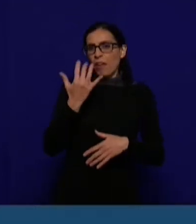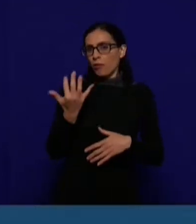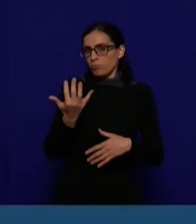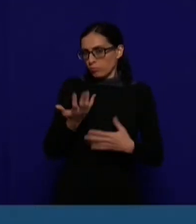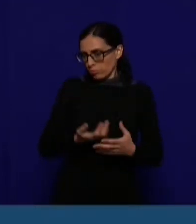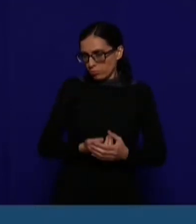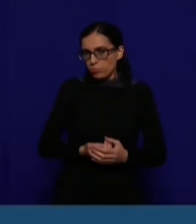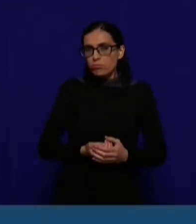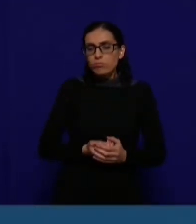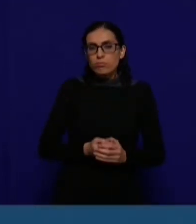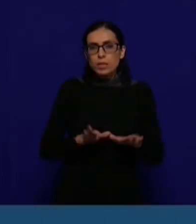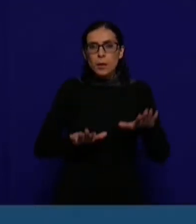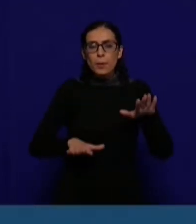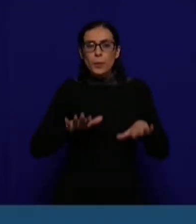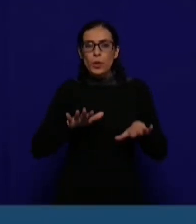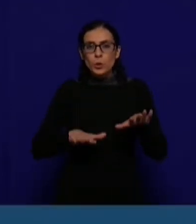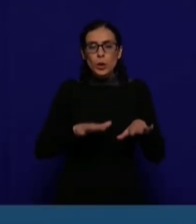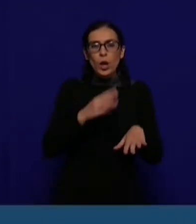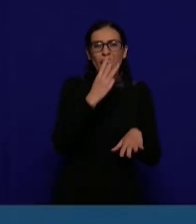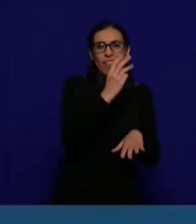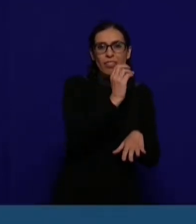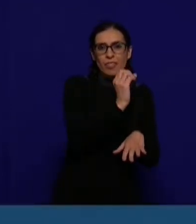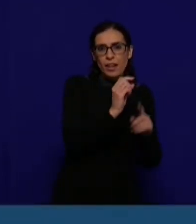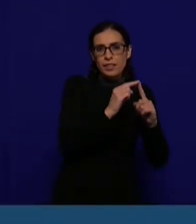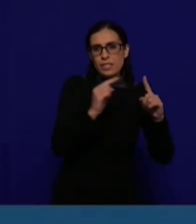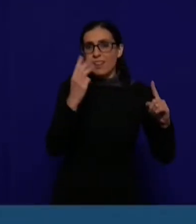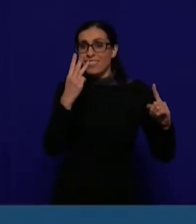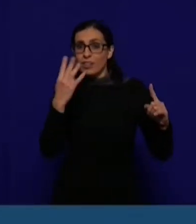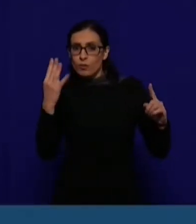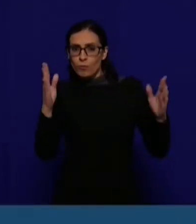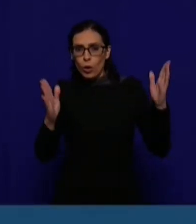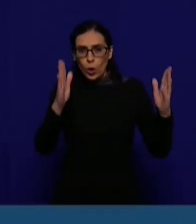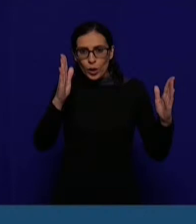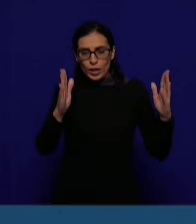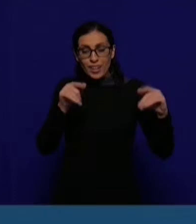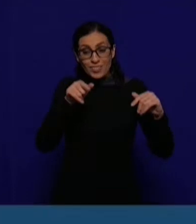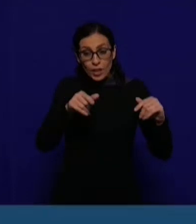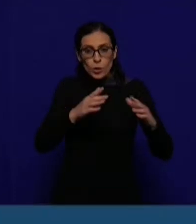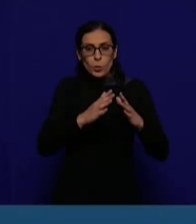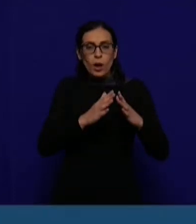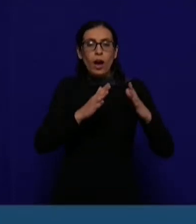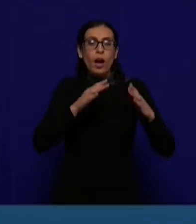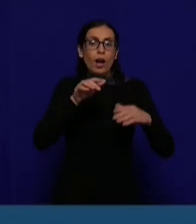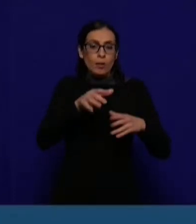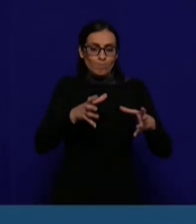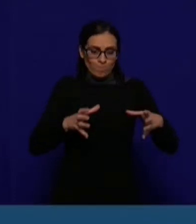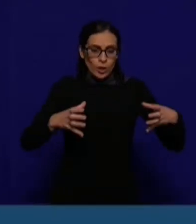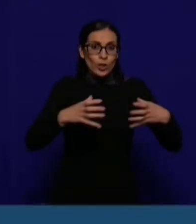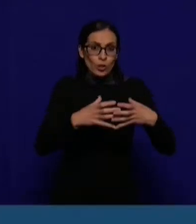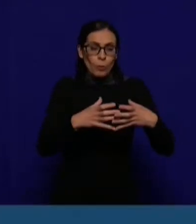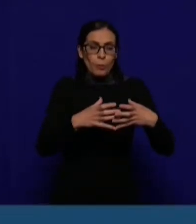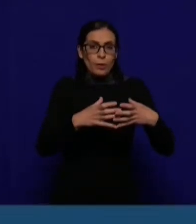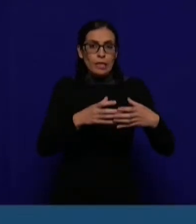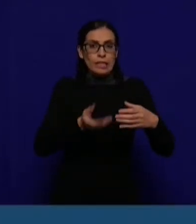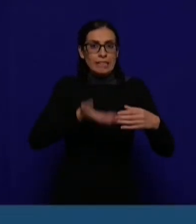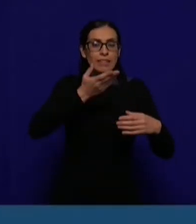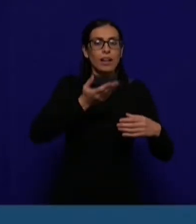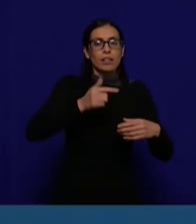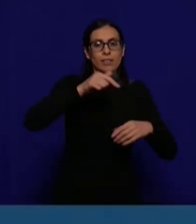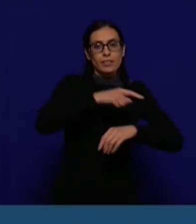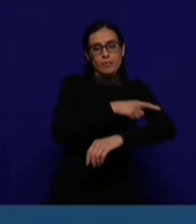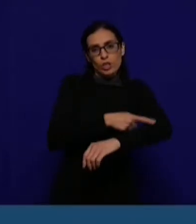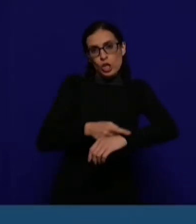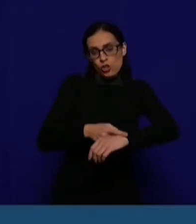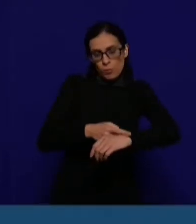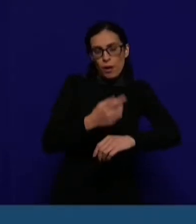parti huma tal-età bejn 30 u 34 sena li huwa grupp ieħor li huwa importanti li nieħdu ħsieb u jekk inħarsu lejn